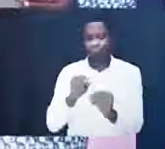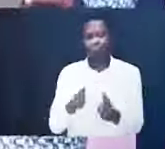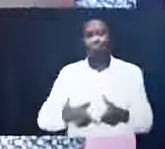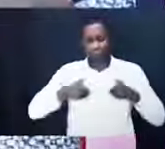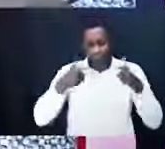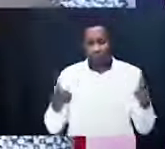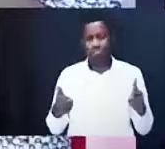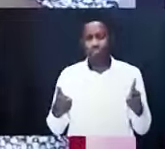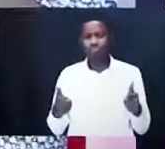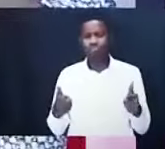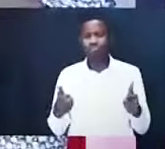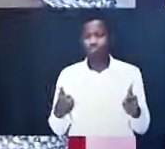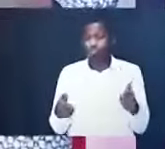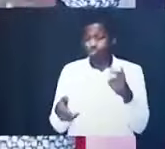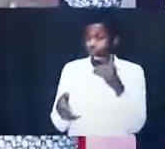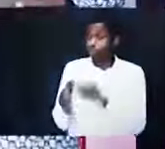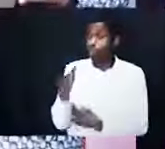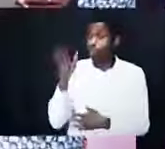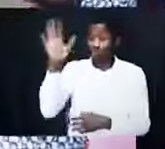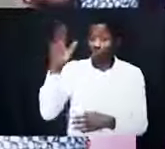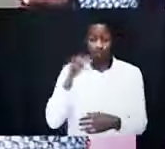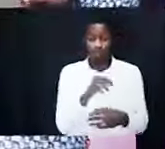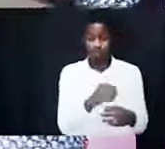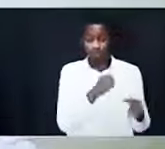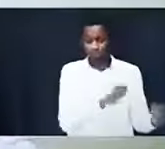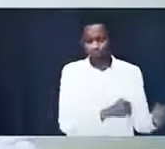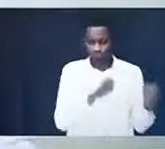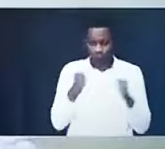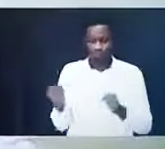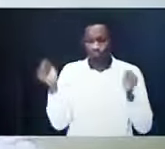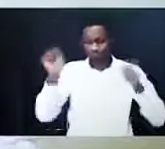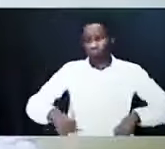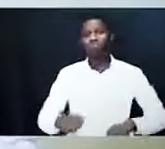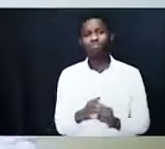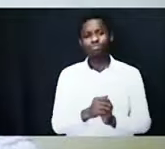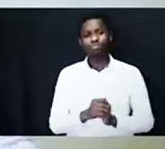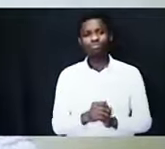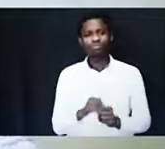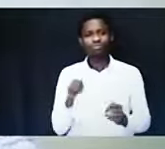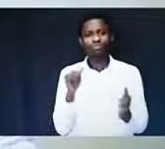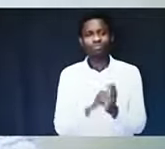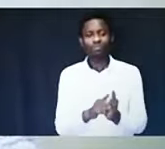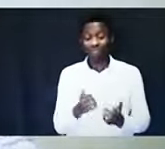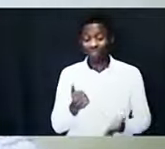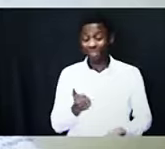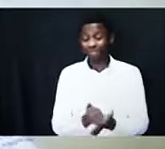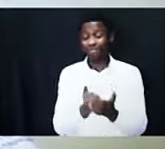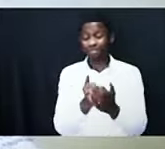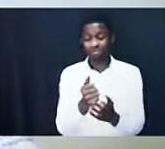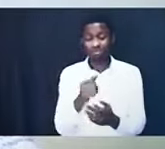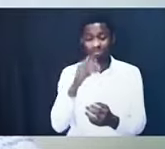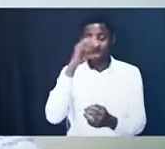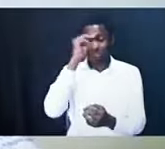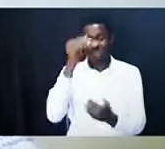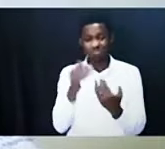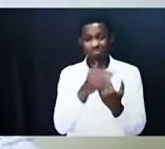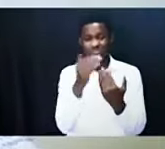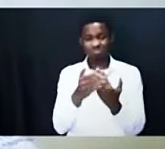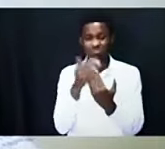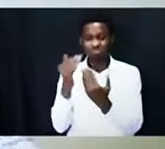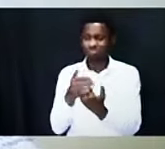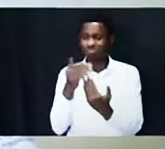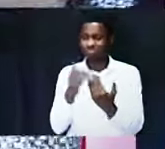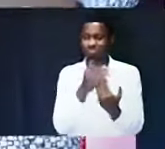grace. It is God's supernatural ability that enables ordinary men,